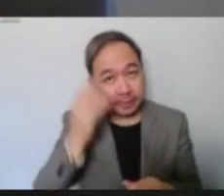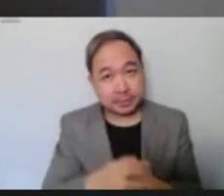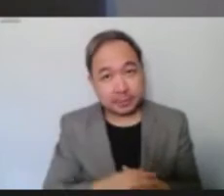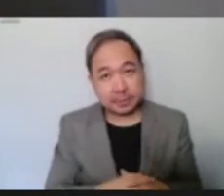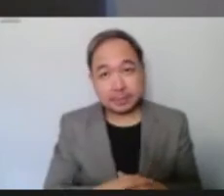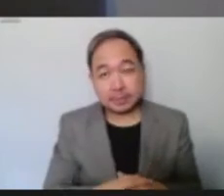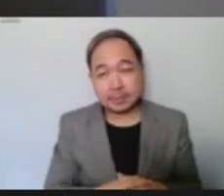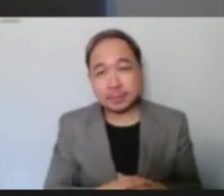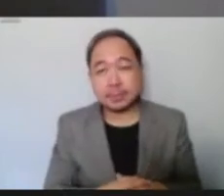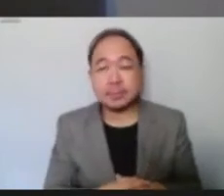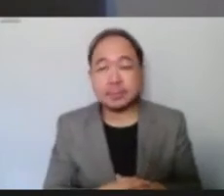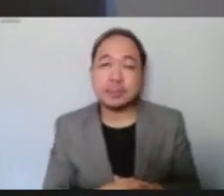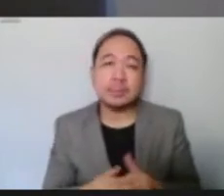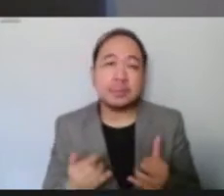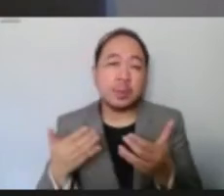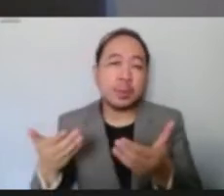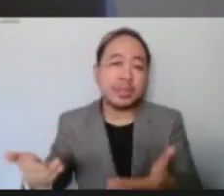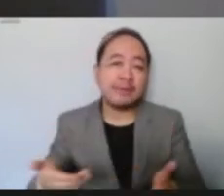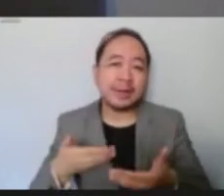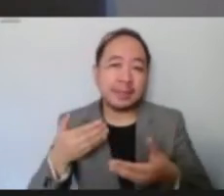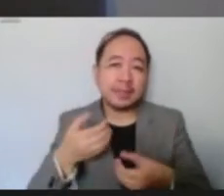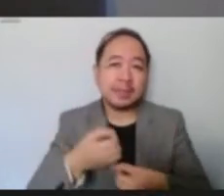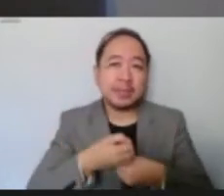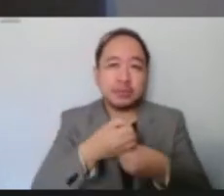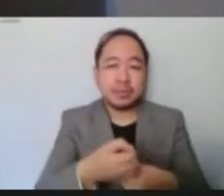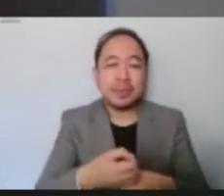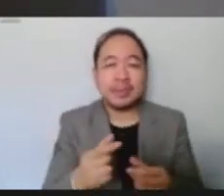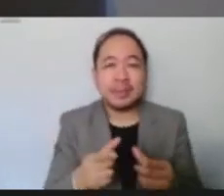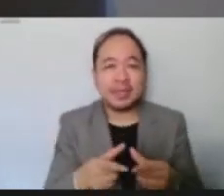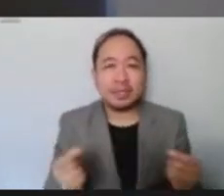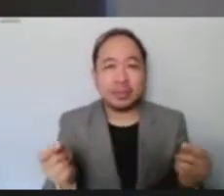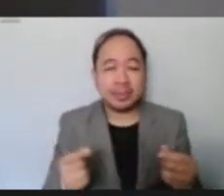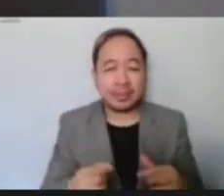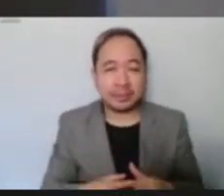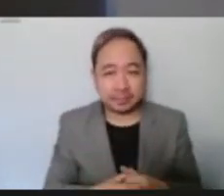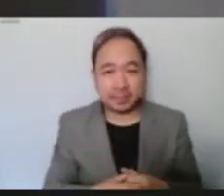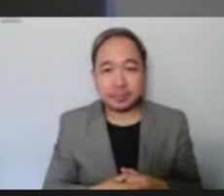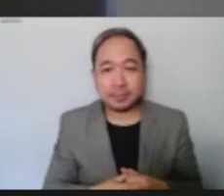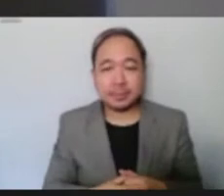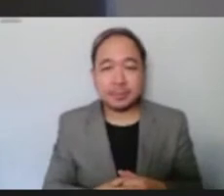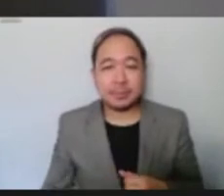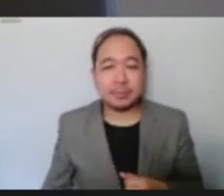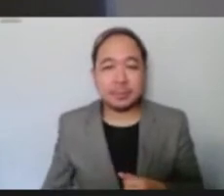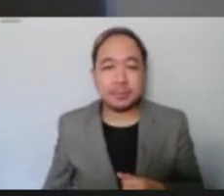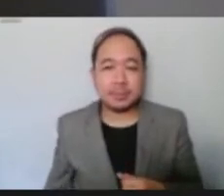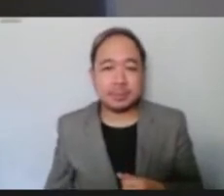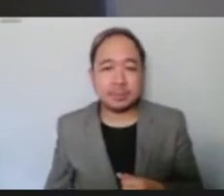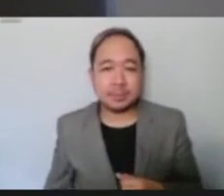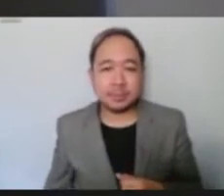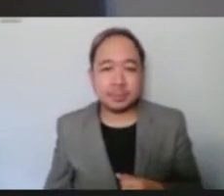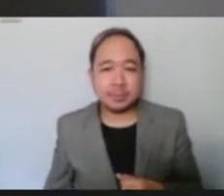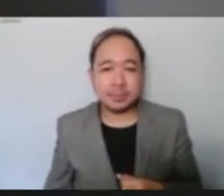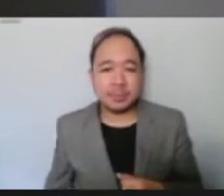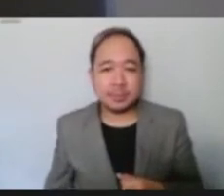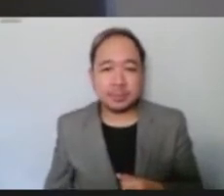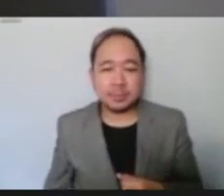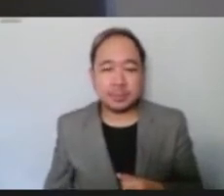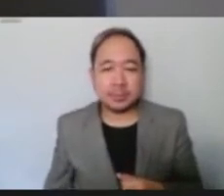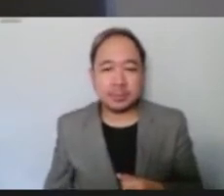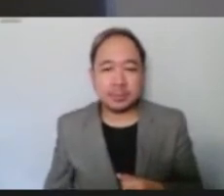would not like to invite the distinguished delegate of Japan you have the flow